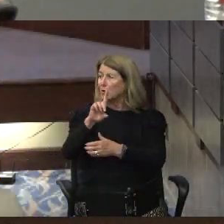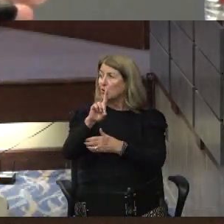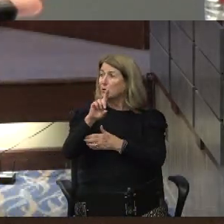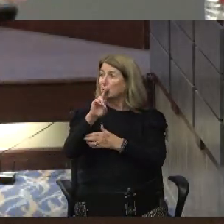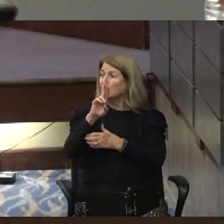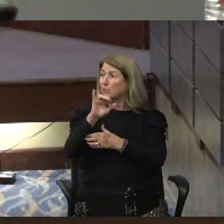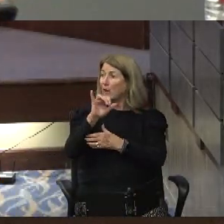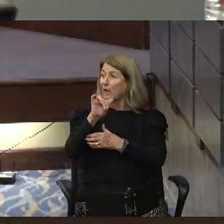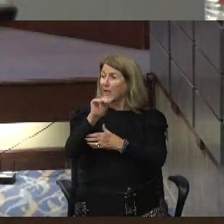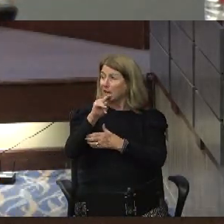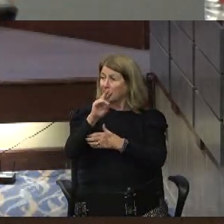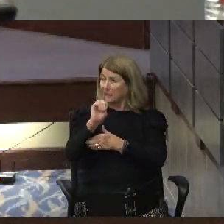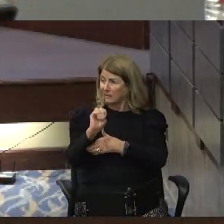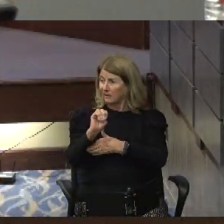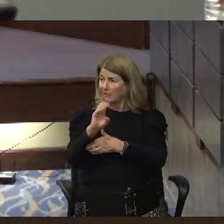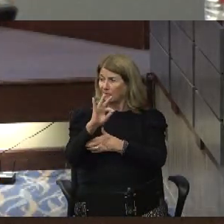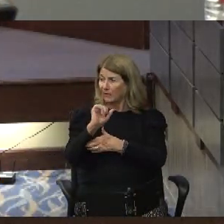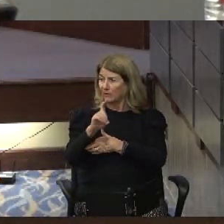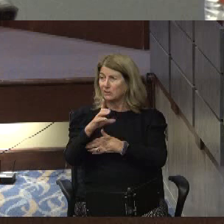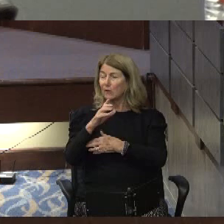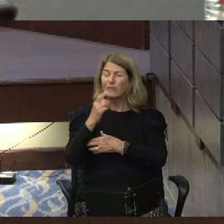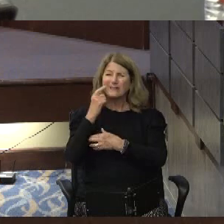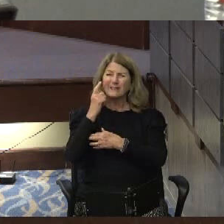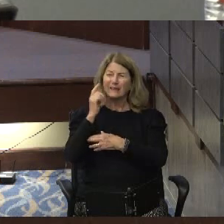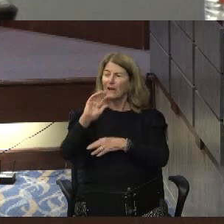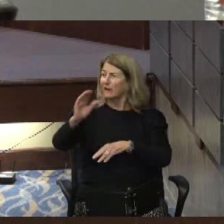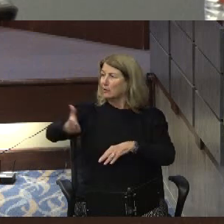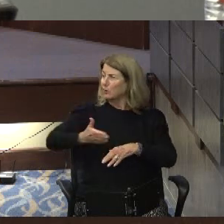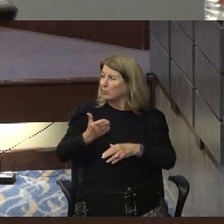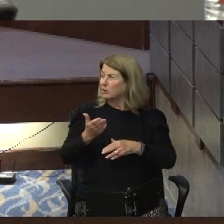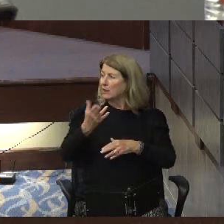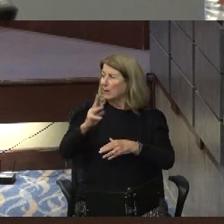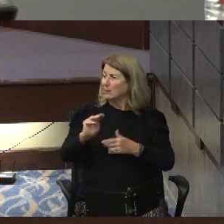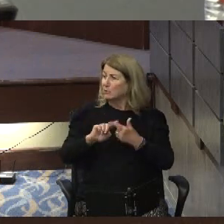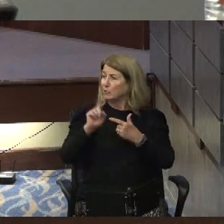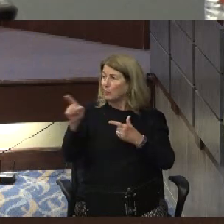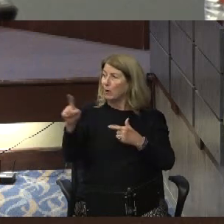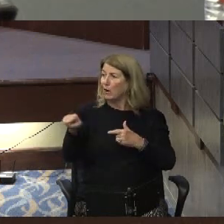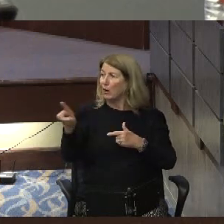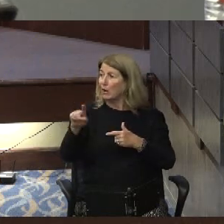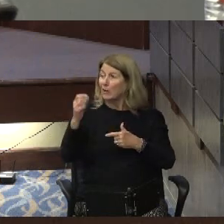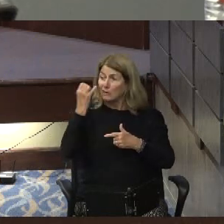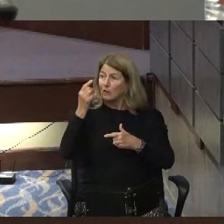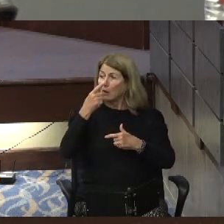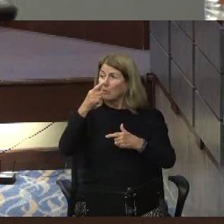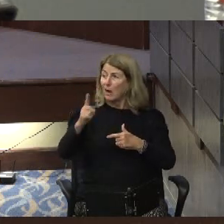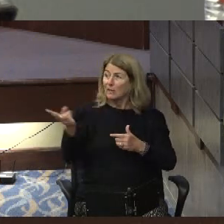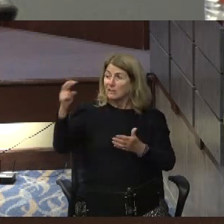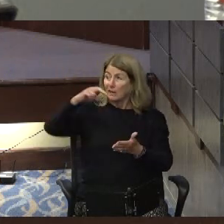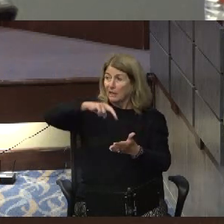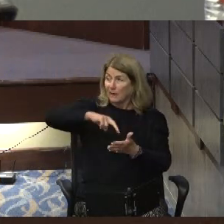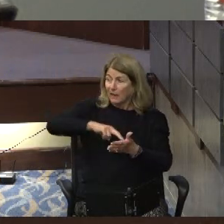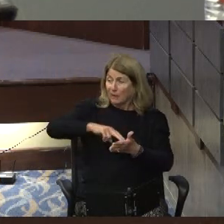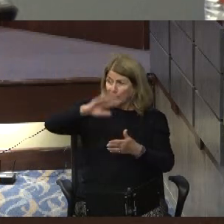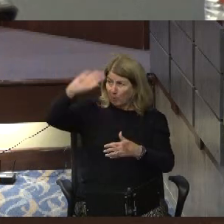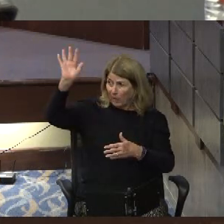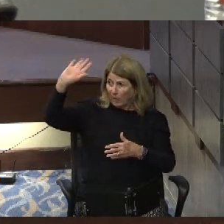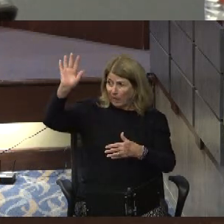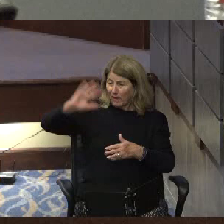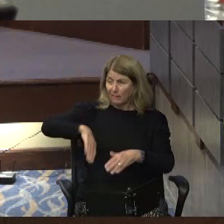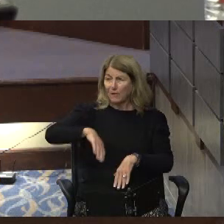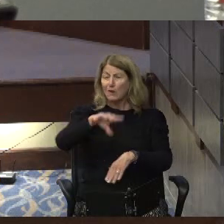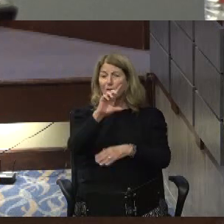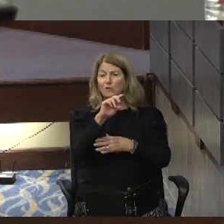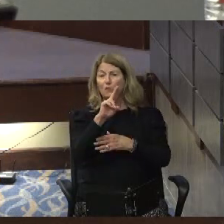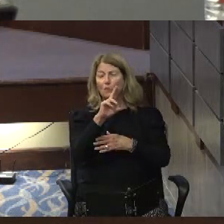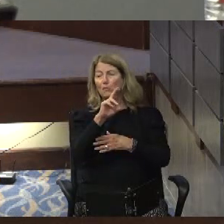recently introduced Dwayne to y'all, but Dwayne, do you mind standing up and introducing yourself again? Give us a wave. Dwayne's will serve as our interim